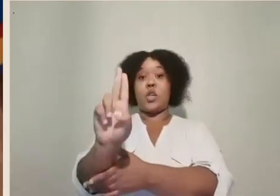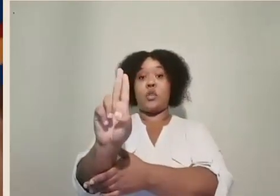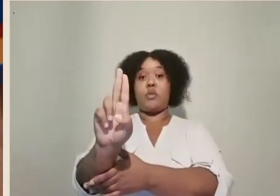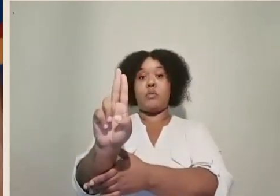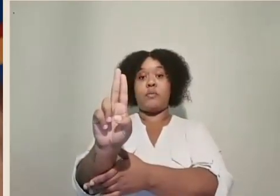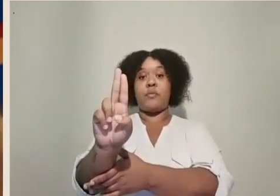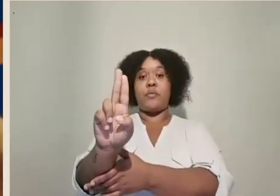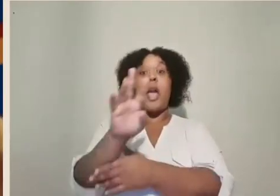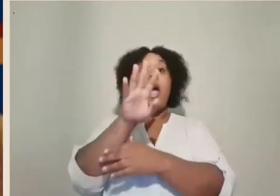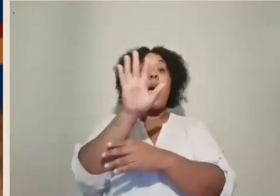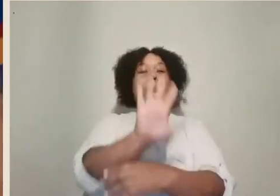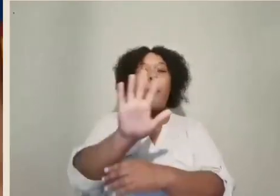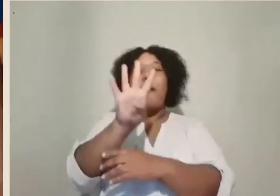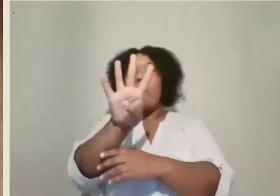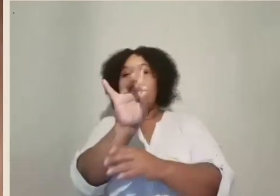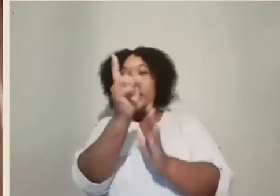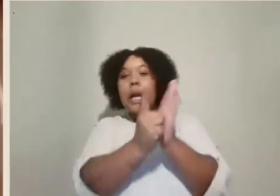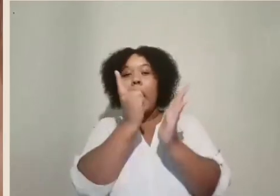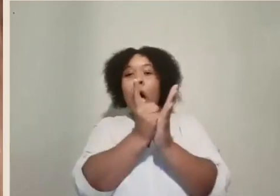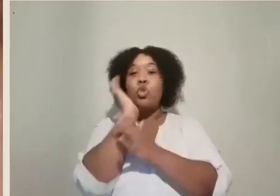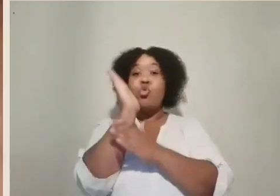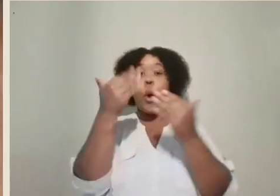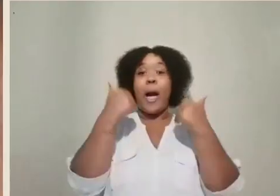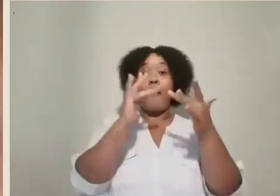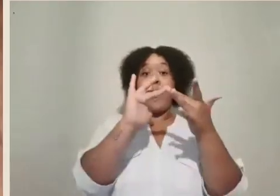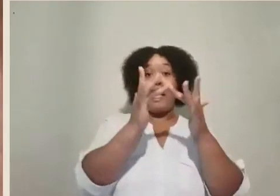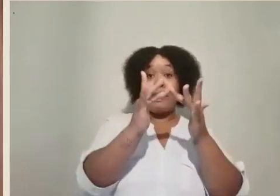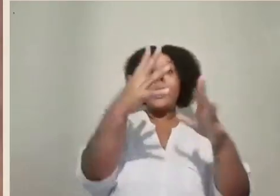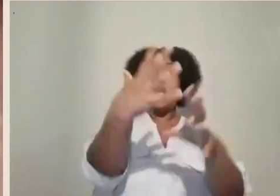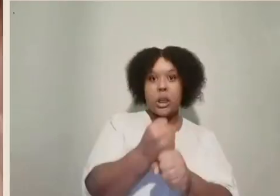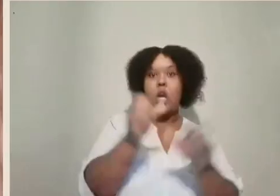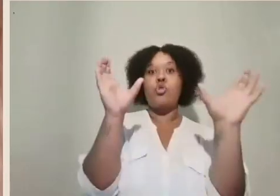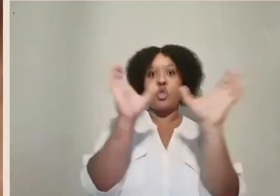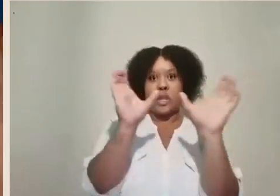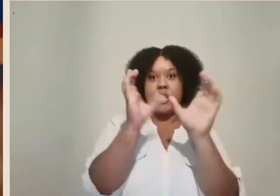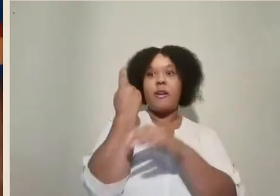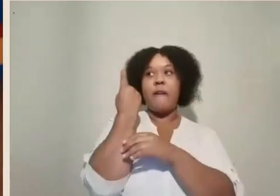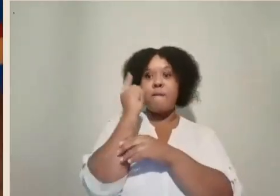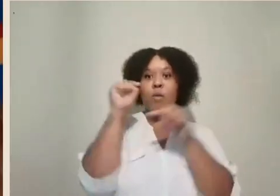hours, you will receive an email with a link to download your certificate of attendance.